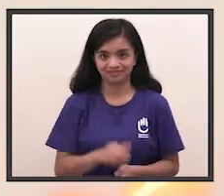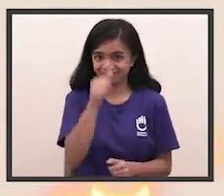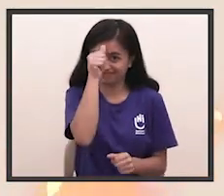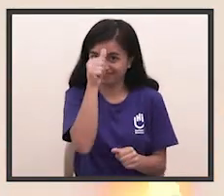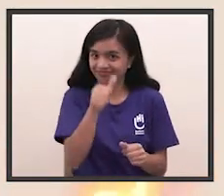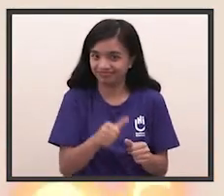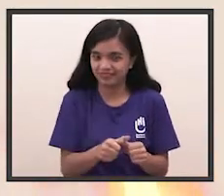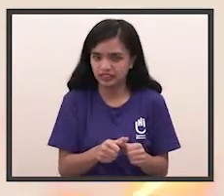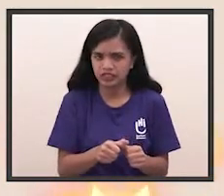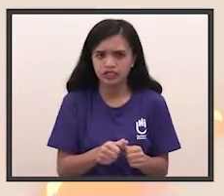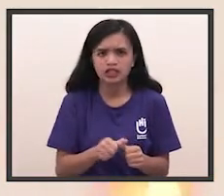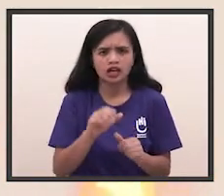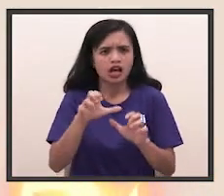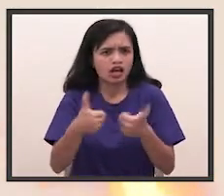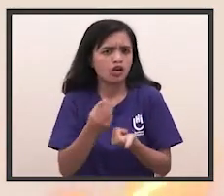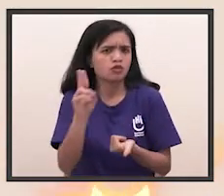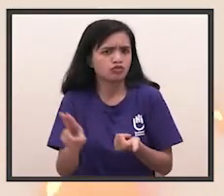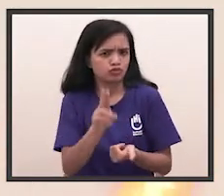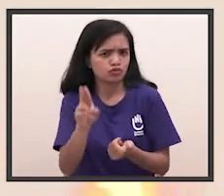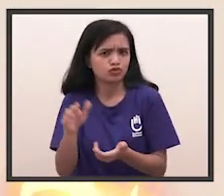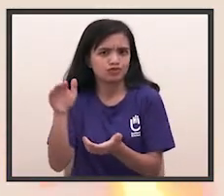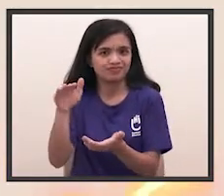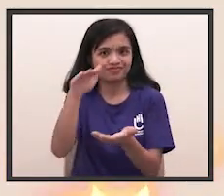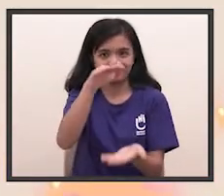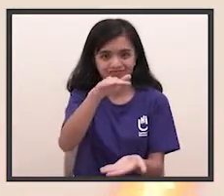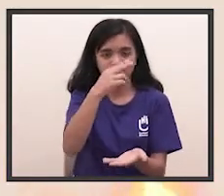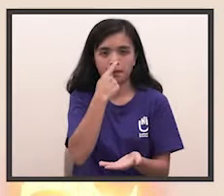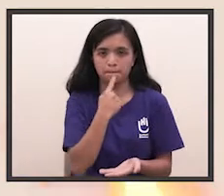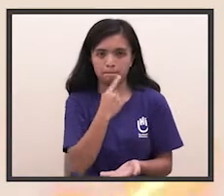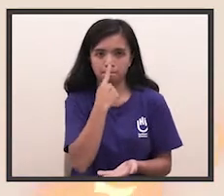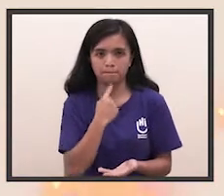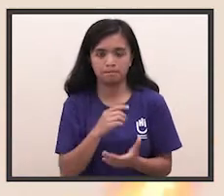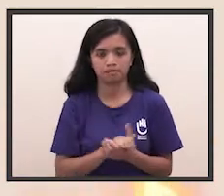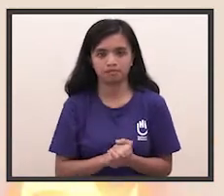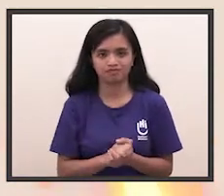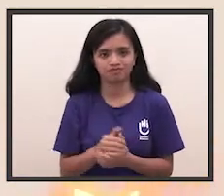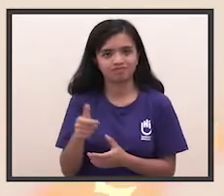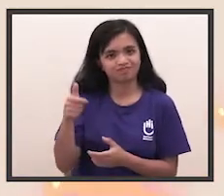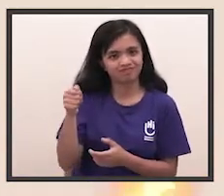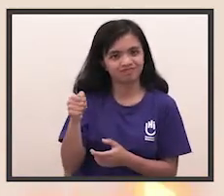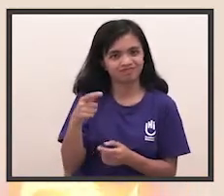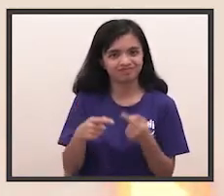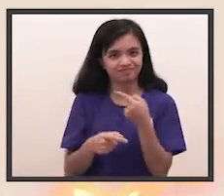Remember, when using the fire extinguisher, pull the pin.